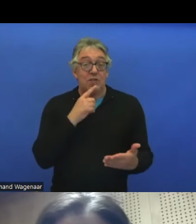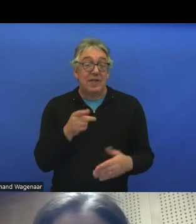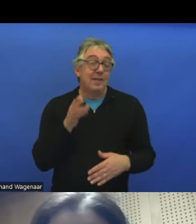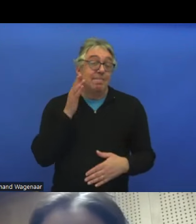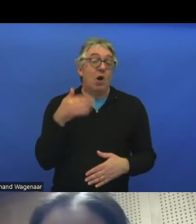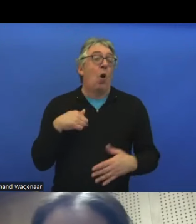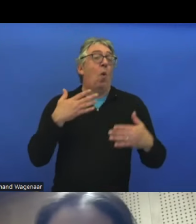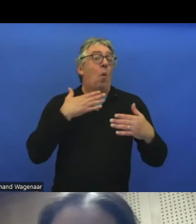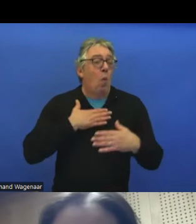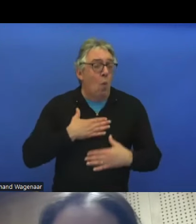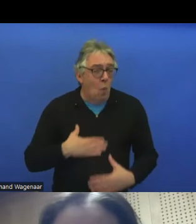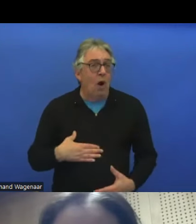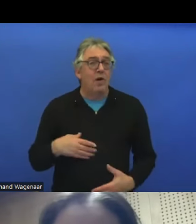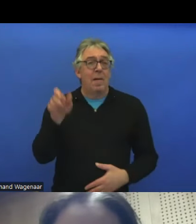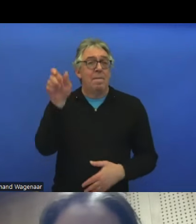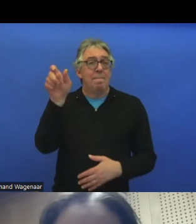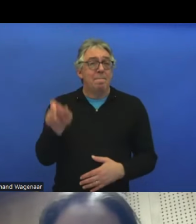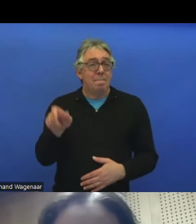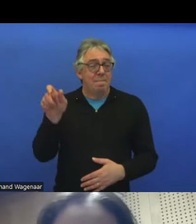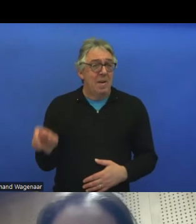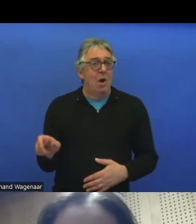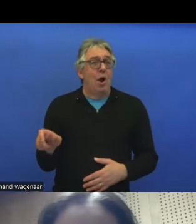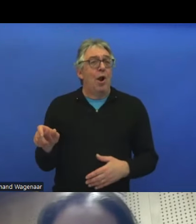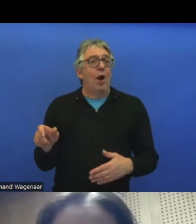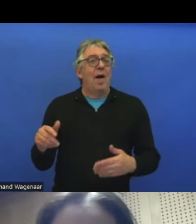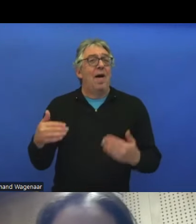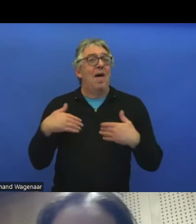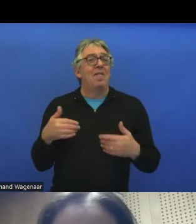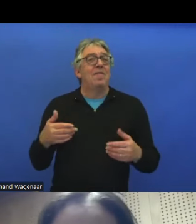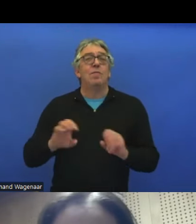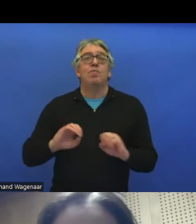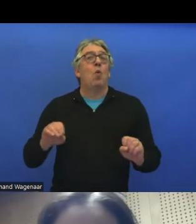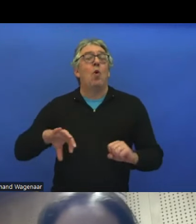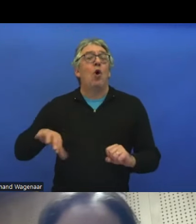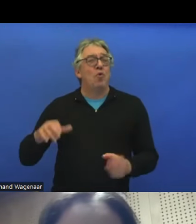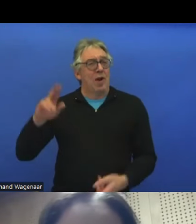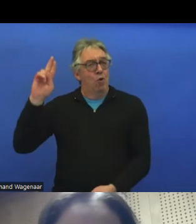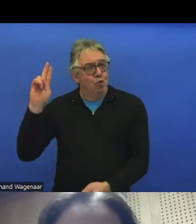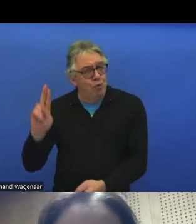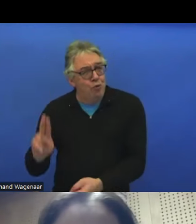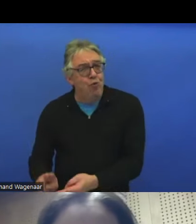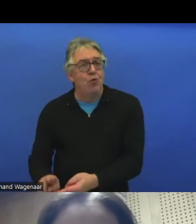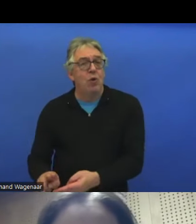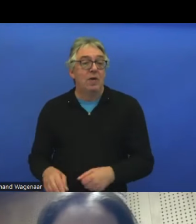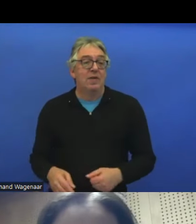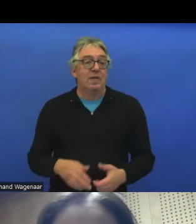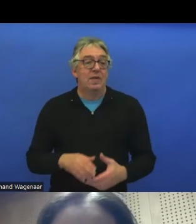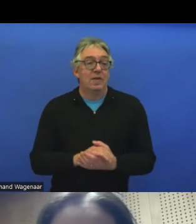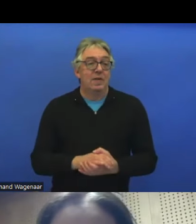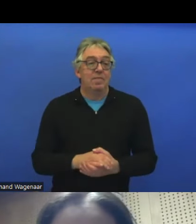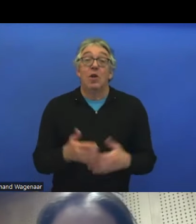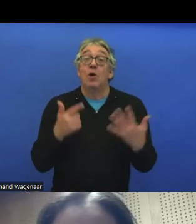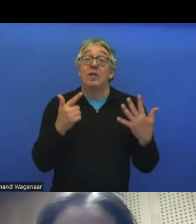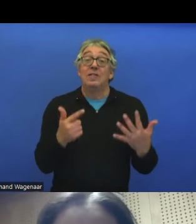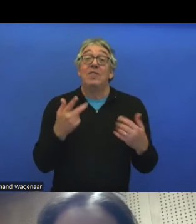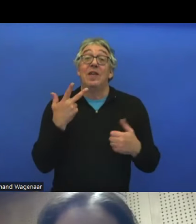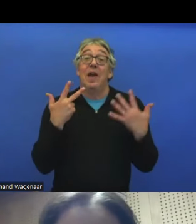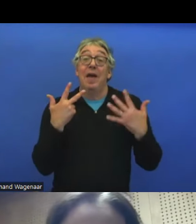This convention has 78 states parties, and it provides a number of key safeguards to